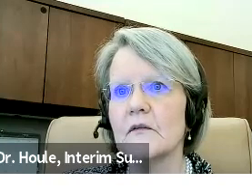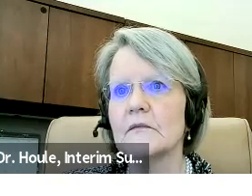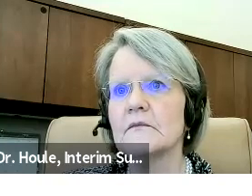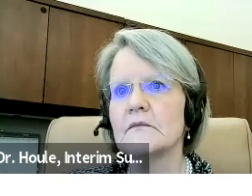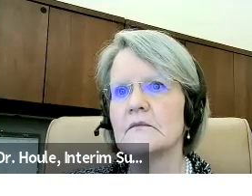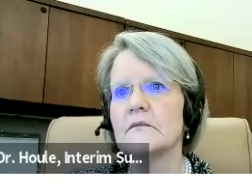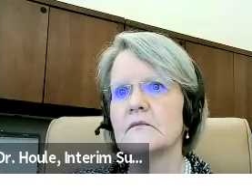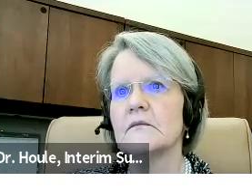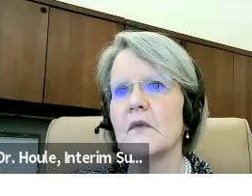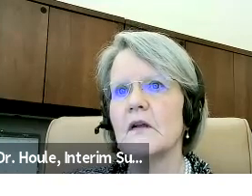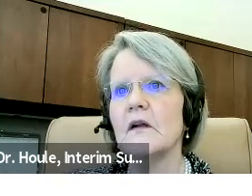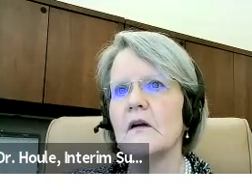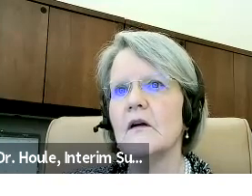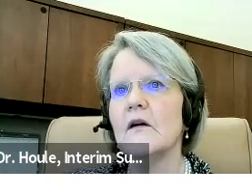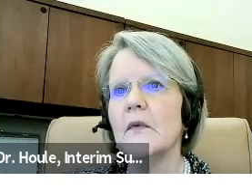out.